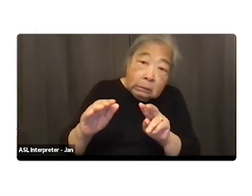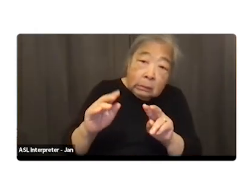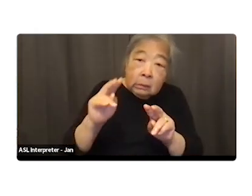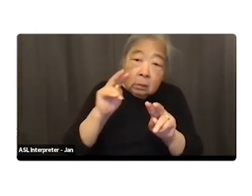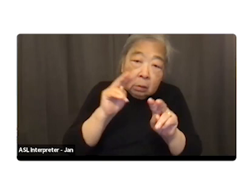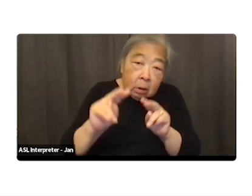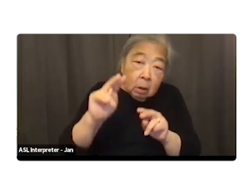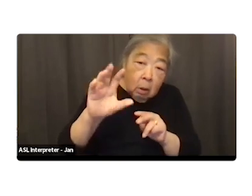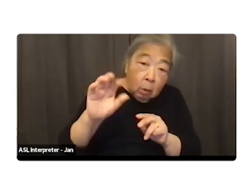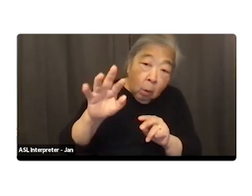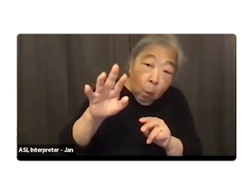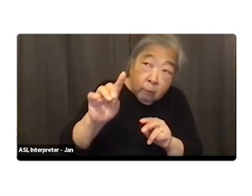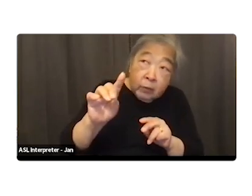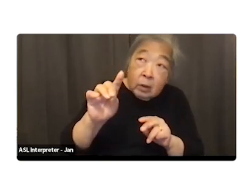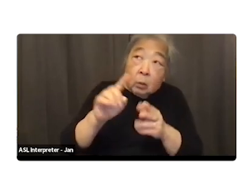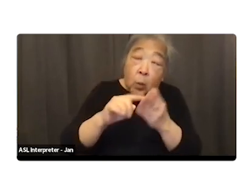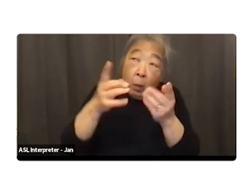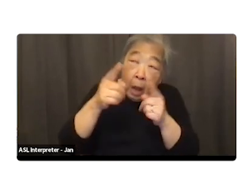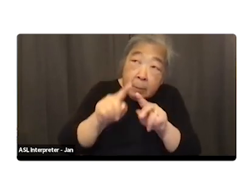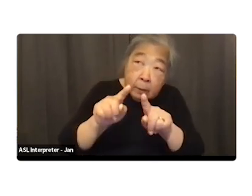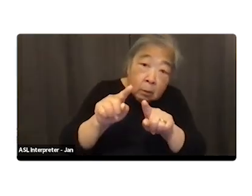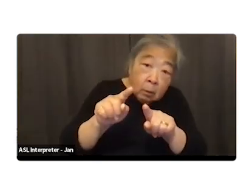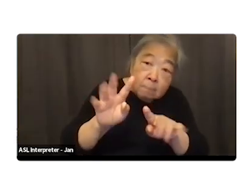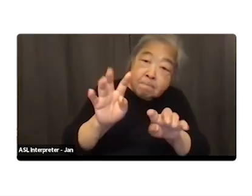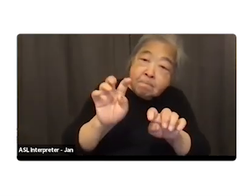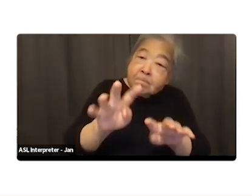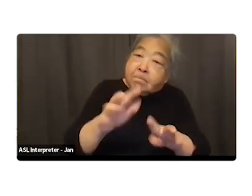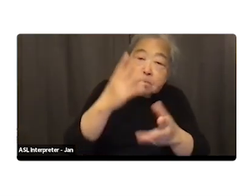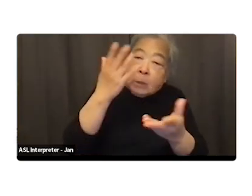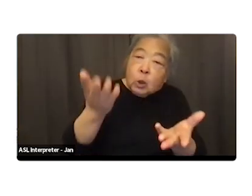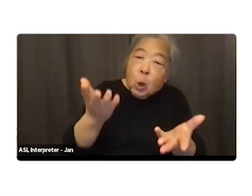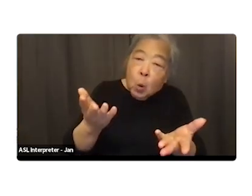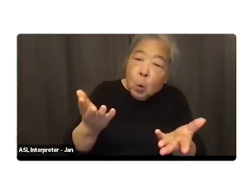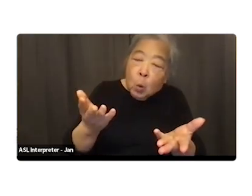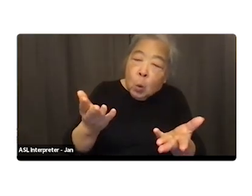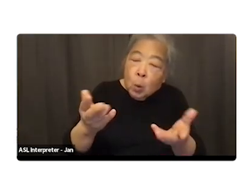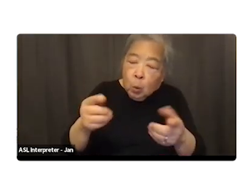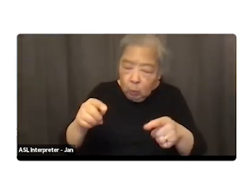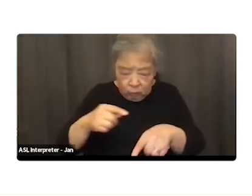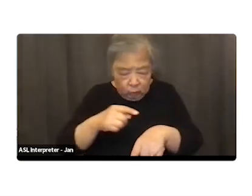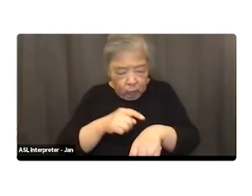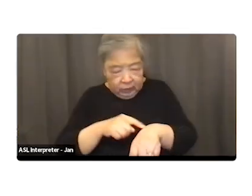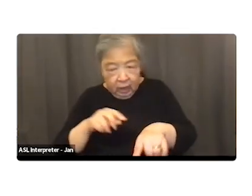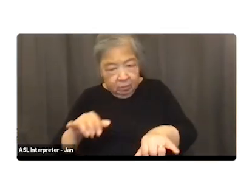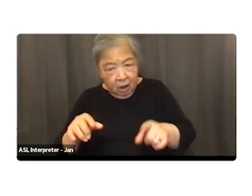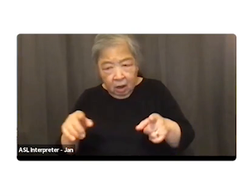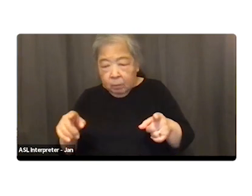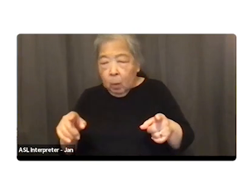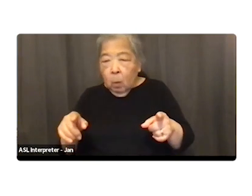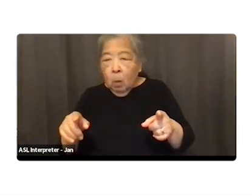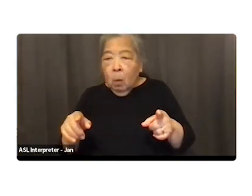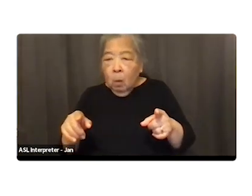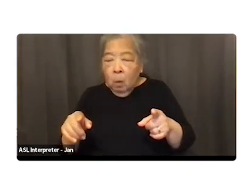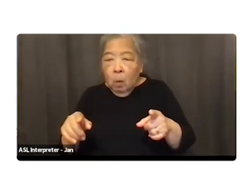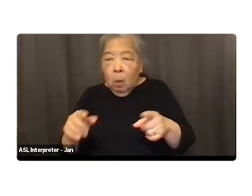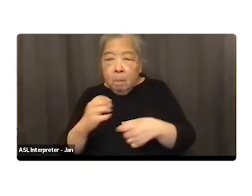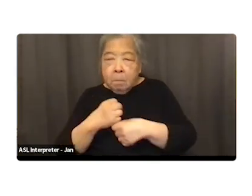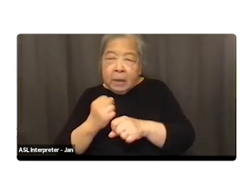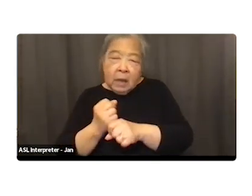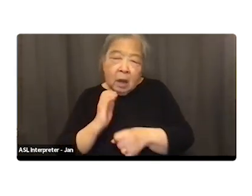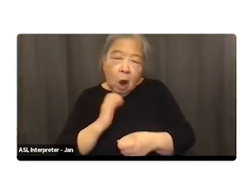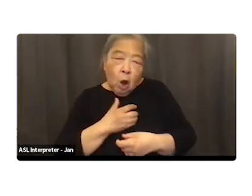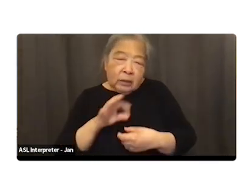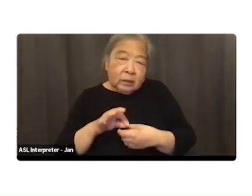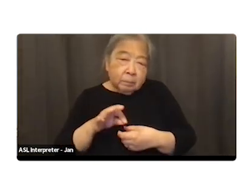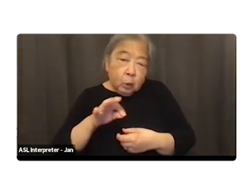bring. And so the invitation or the practice of deepening our spiritual capacity